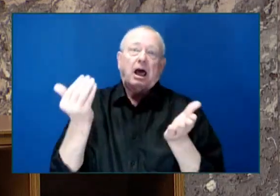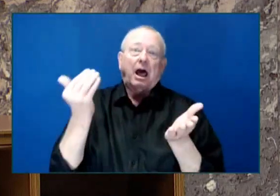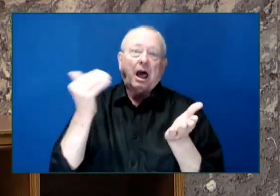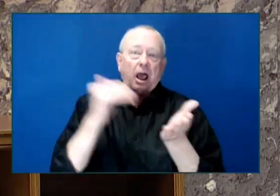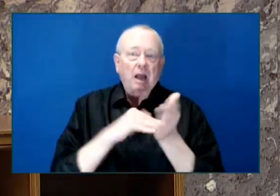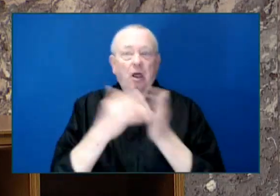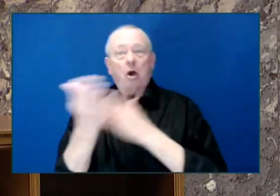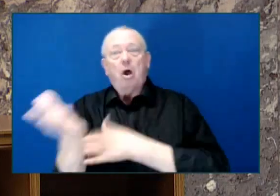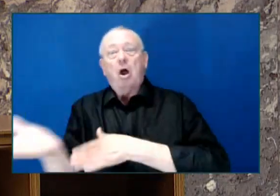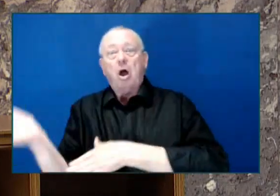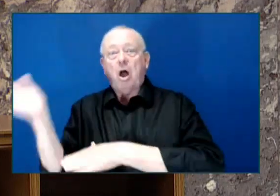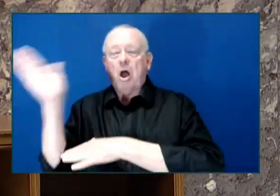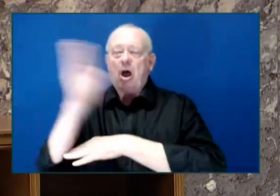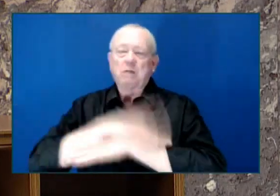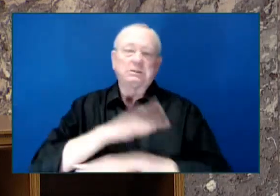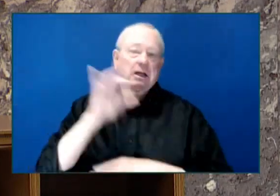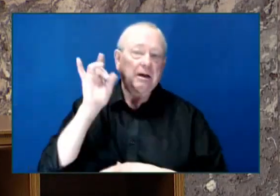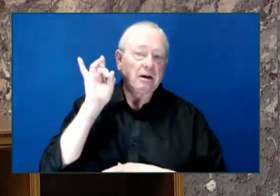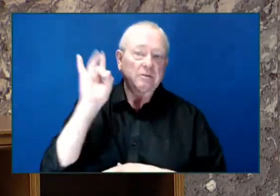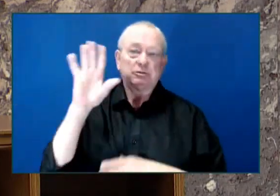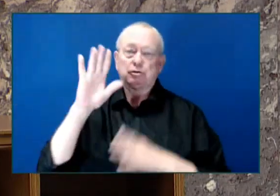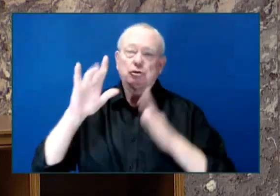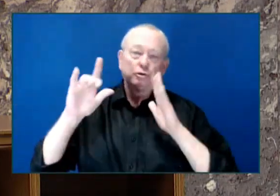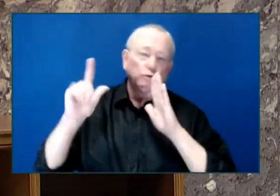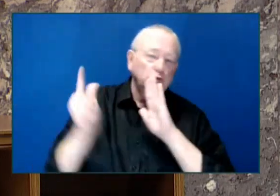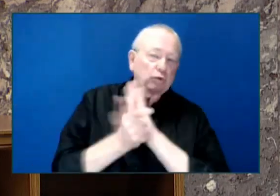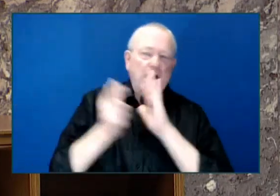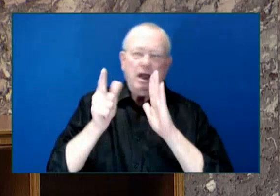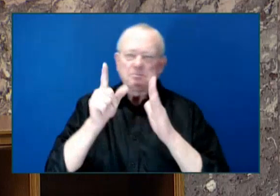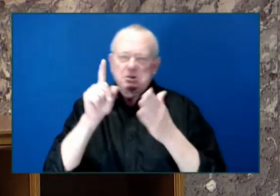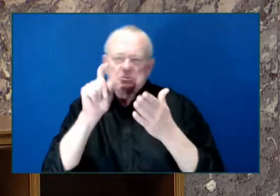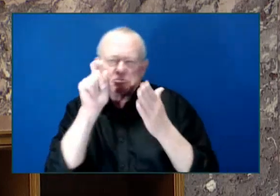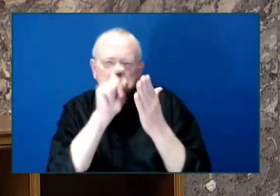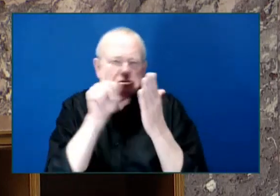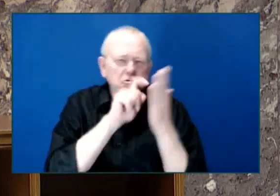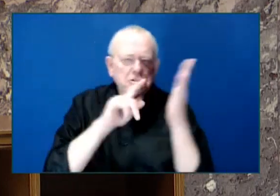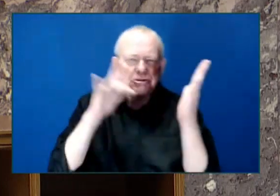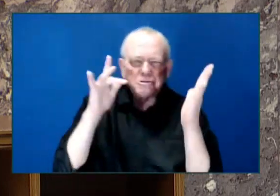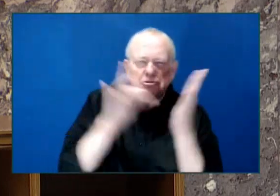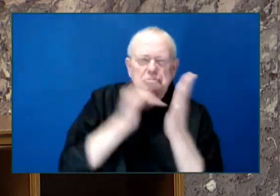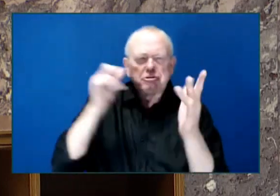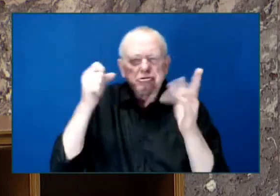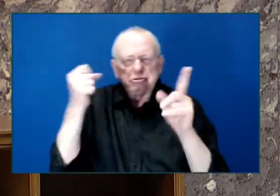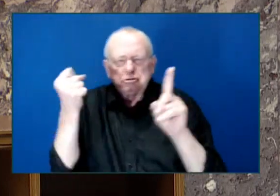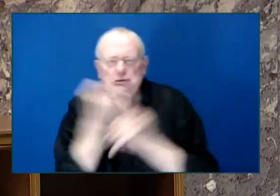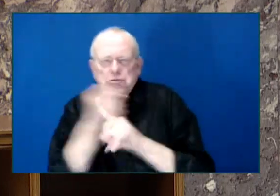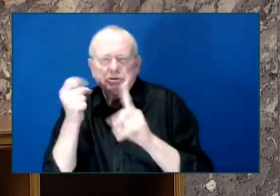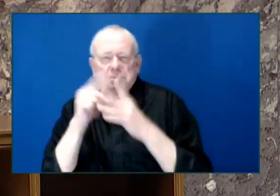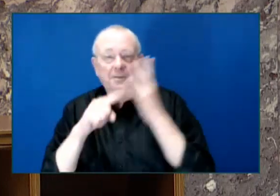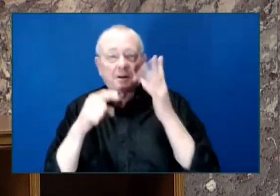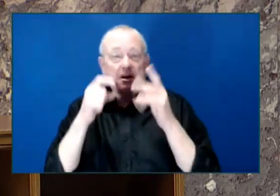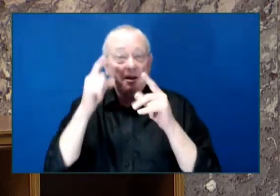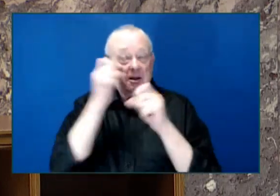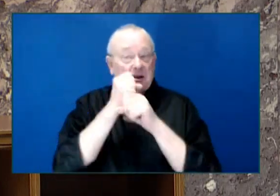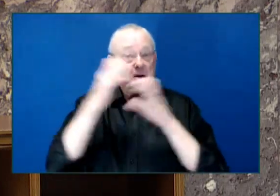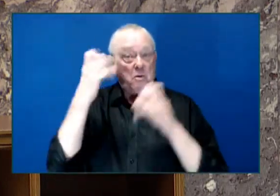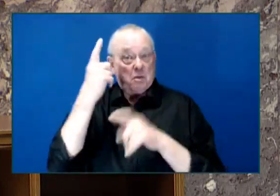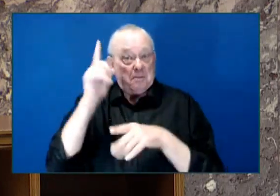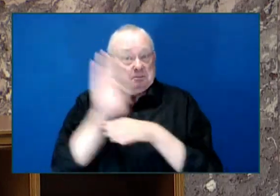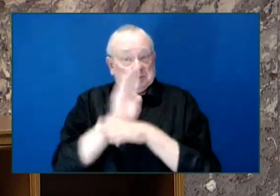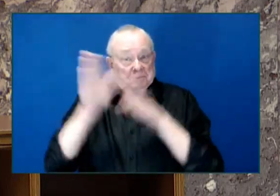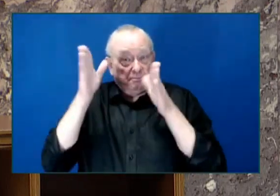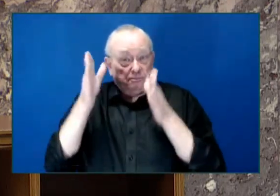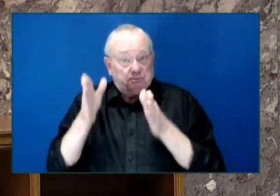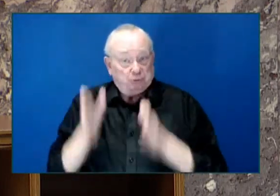being Nick Way of Social Pets in Kelowna, waking up to destroyed windows and constant vandalism.